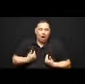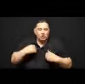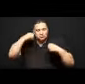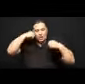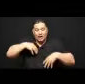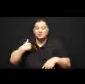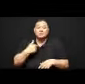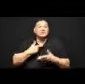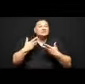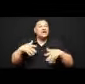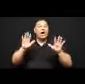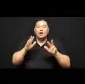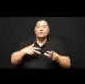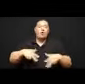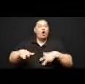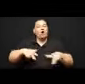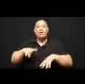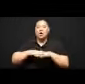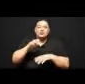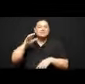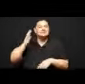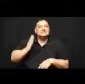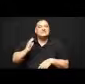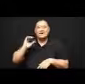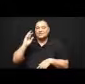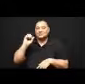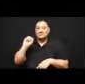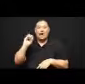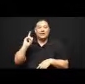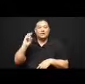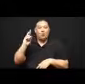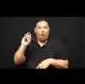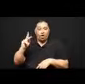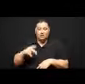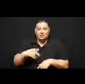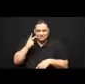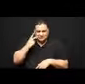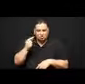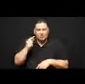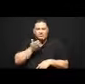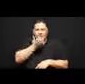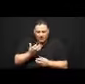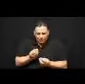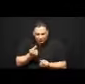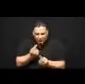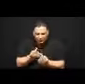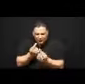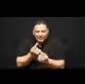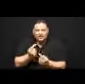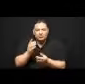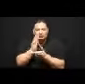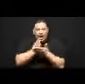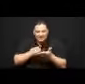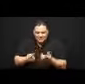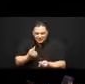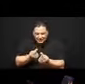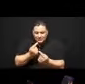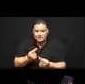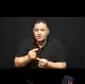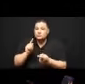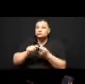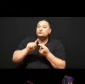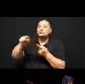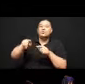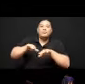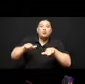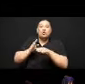were done, we walked along the sidewalk, green grass peeking through its cracks, to the pool right across the street.